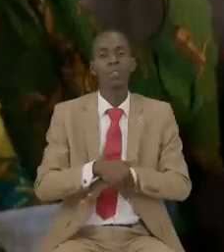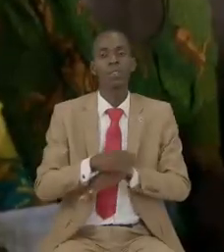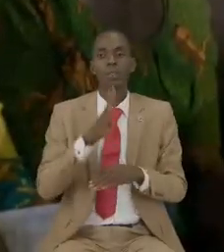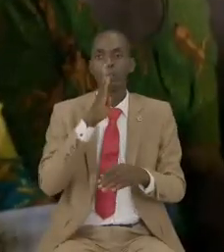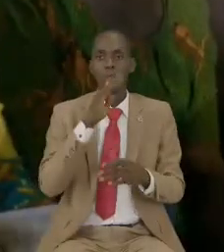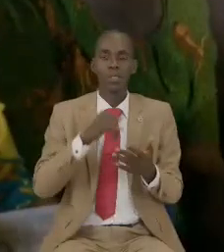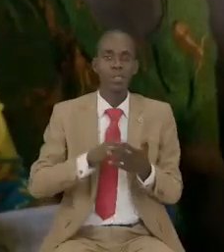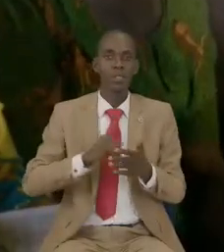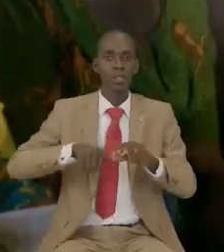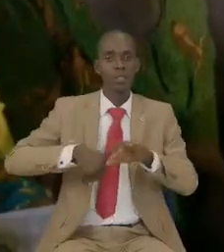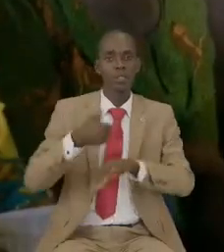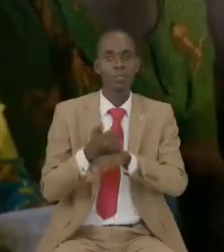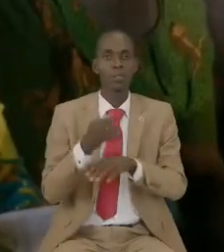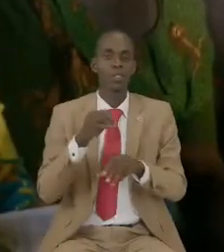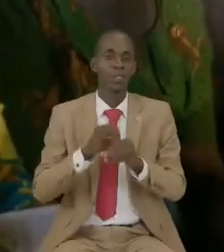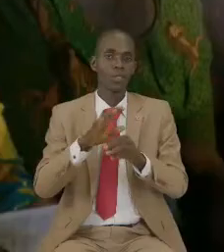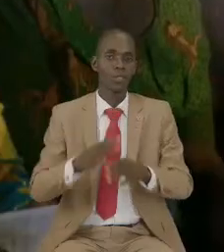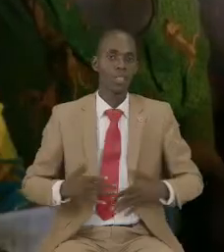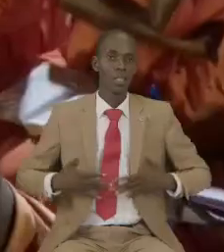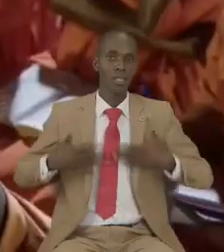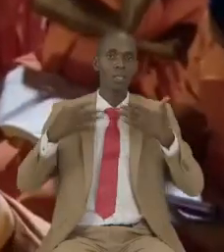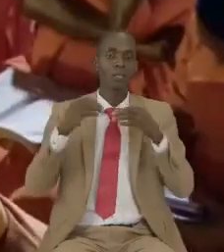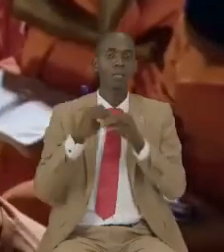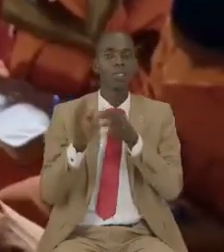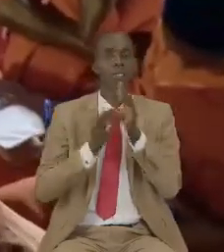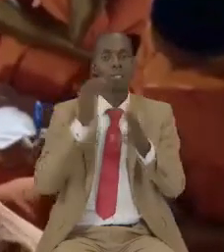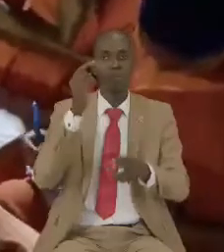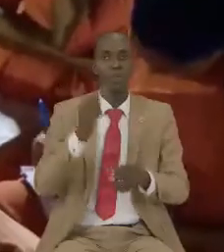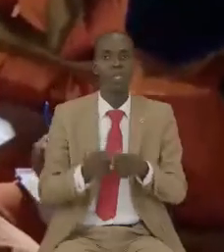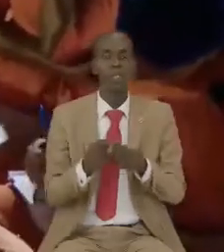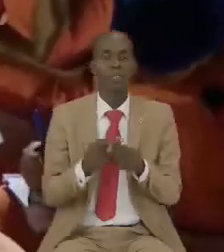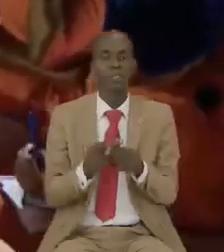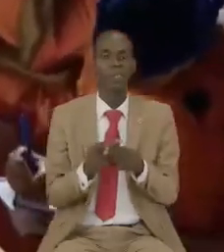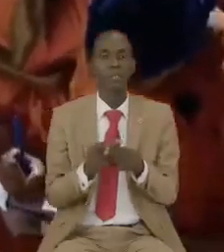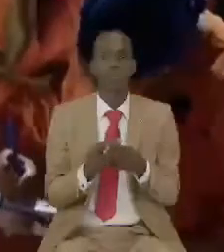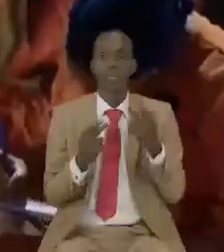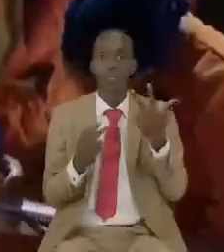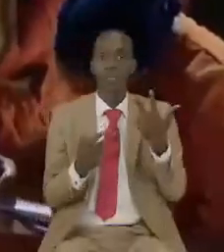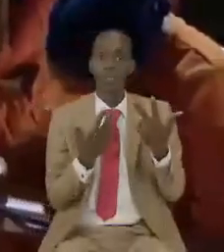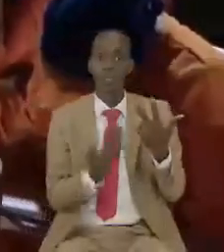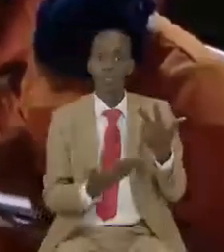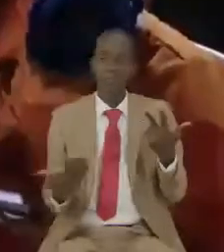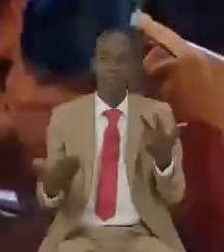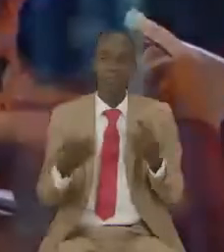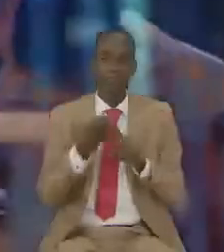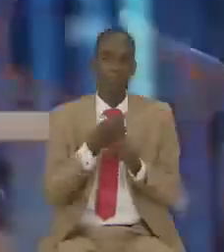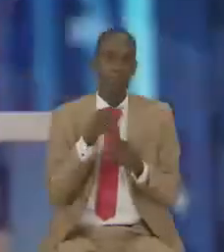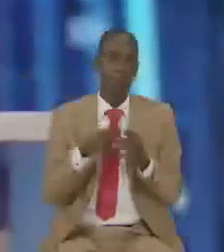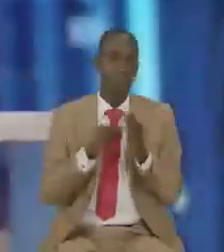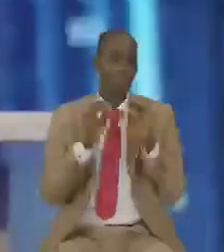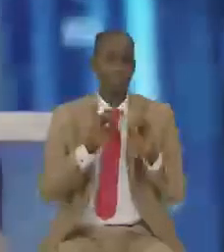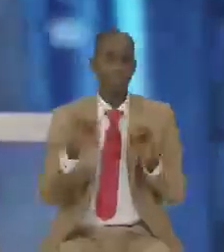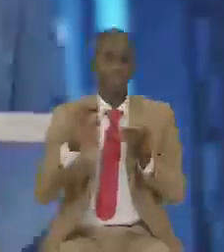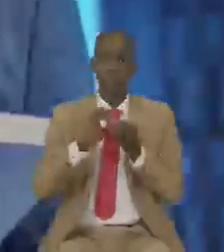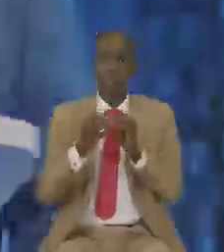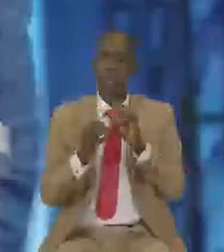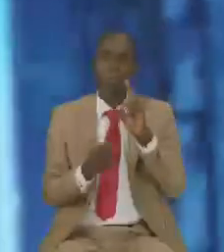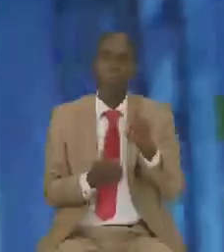in your life in Jesus' name. The three things we're looking at. Number